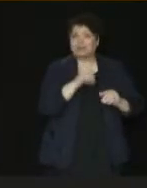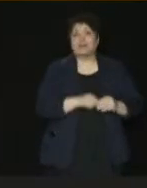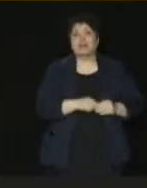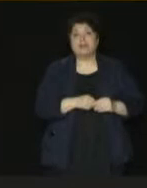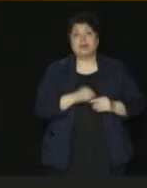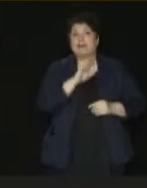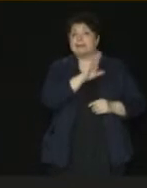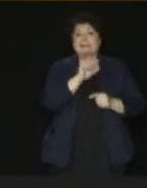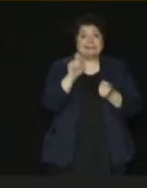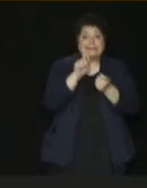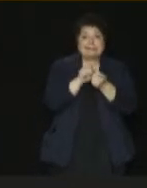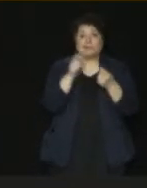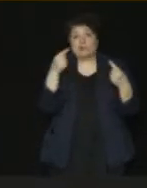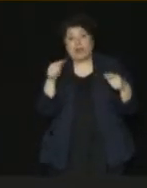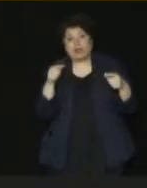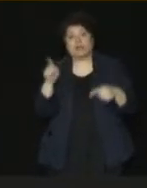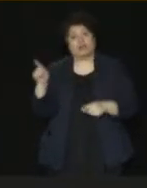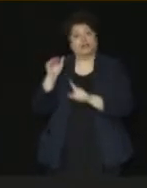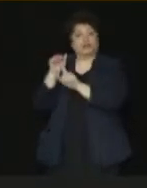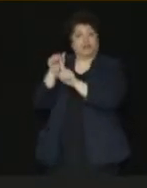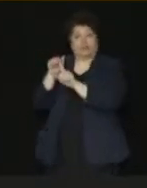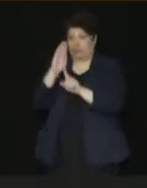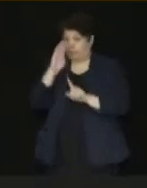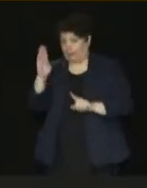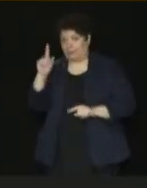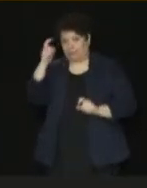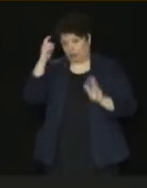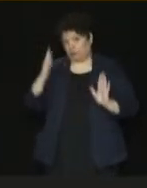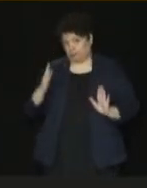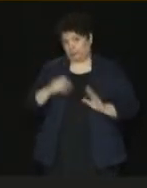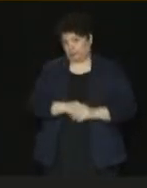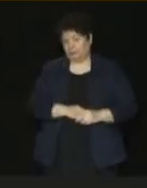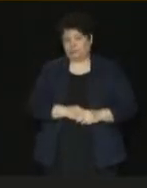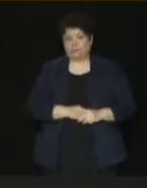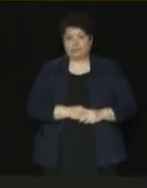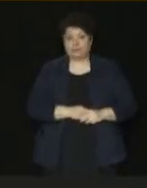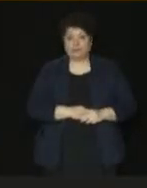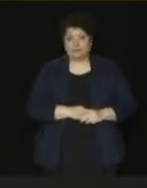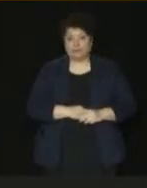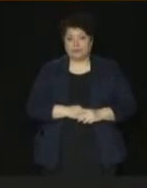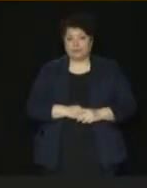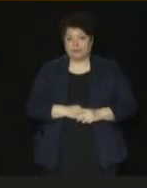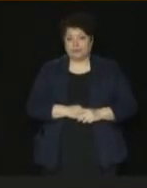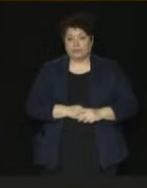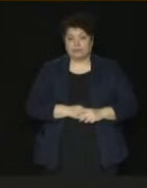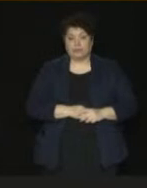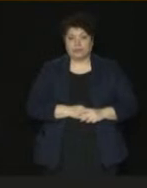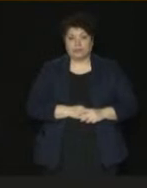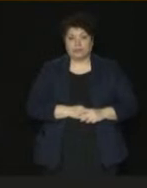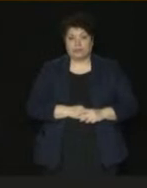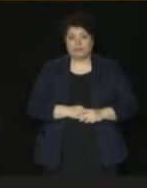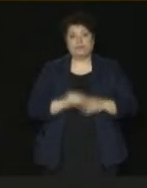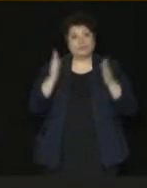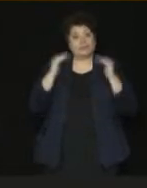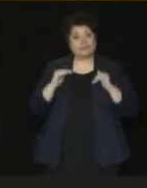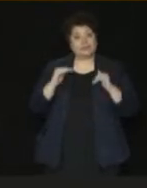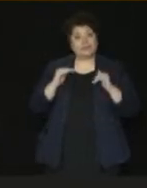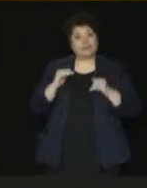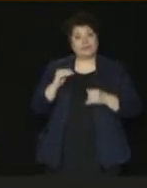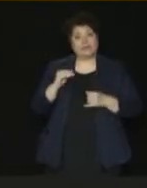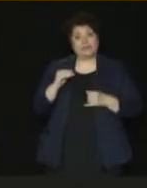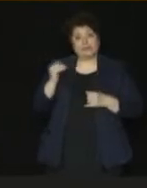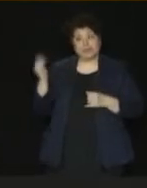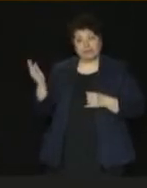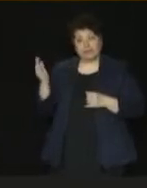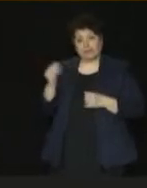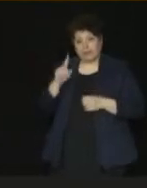better timelines, you can ask the ministers. Merci. On va prendre une dernière question au téléphone avant de tourner dans la salle. Thanks. We'll take one last question before we turn to the room.